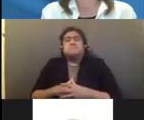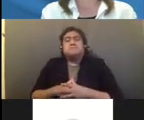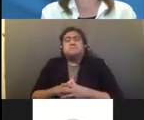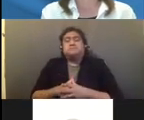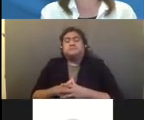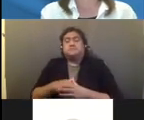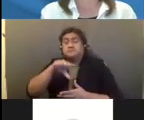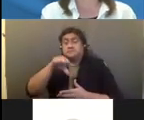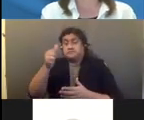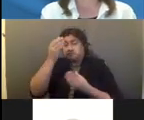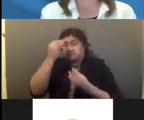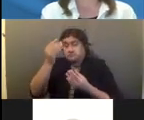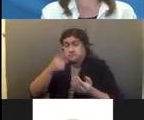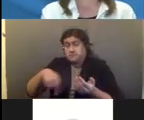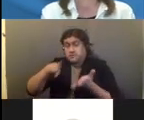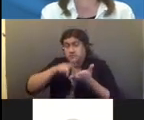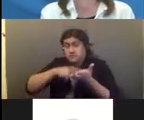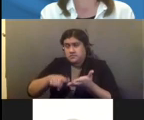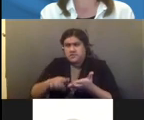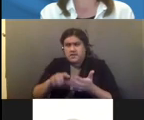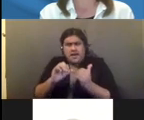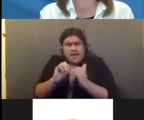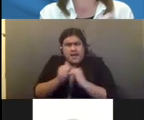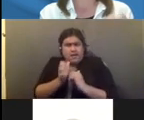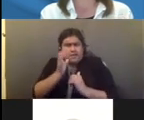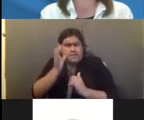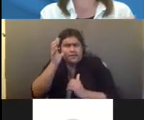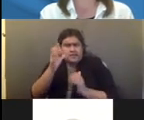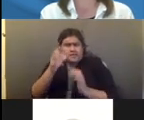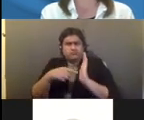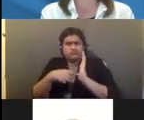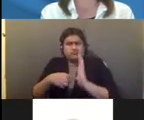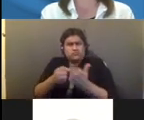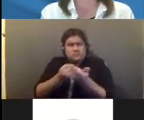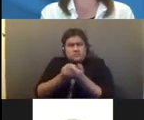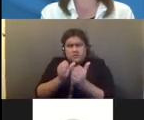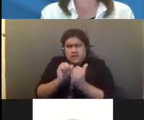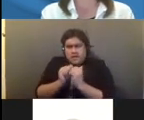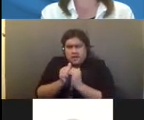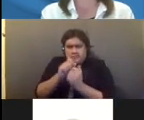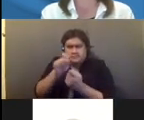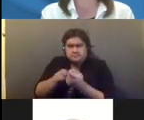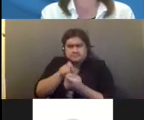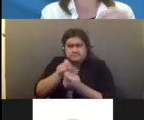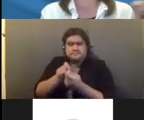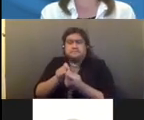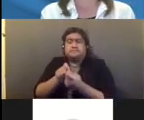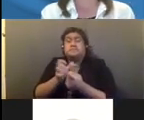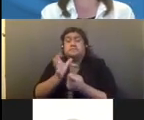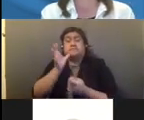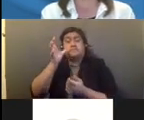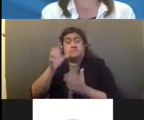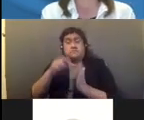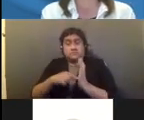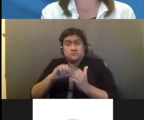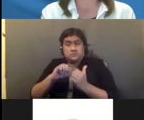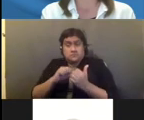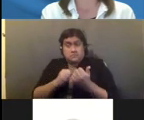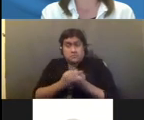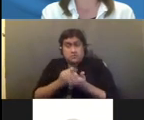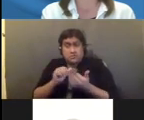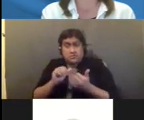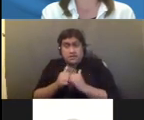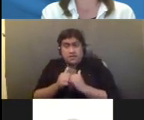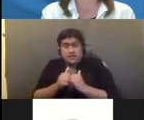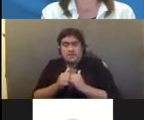do parents show support? And the parents reported showing support by connecting the adolescent